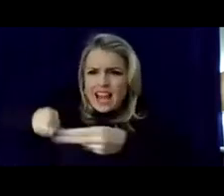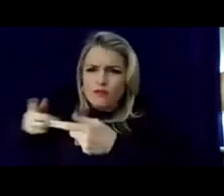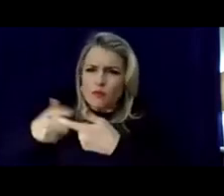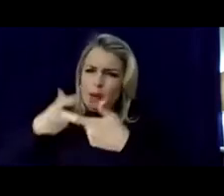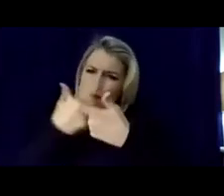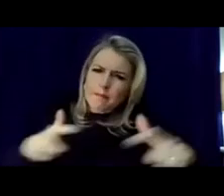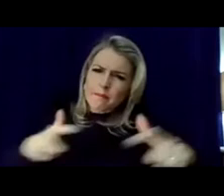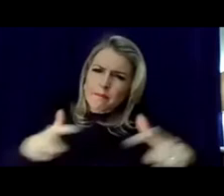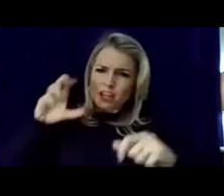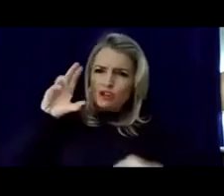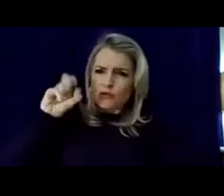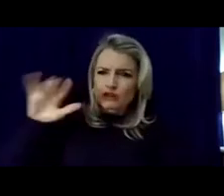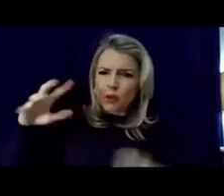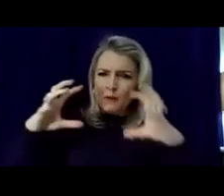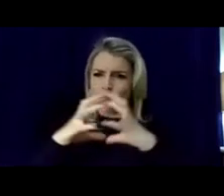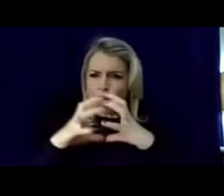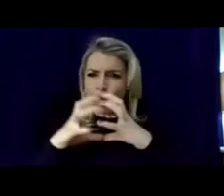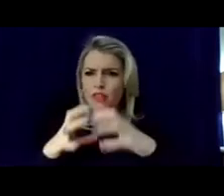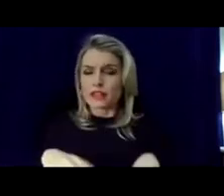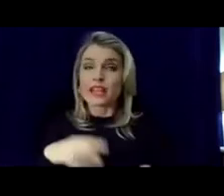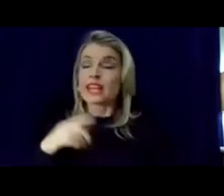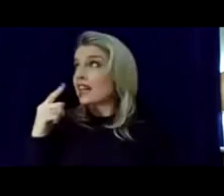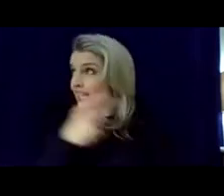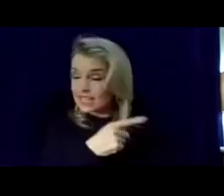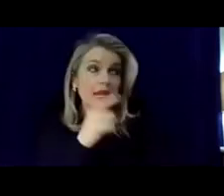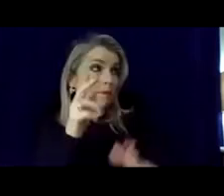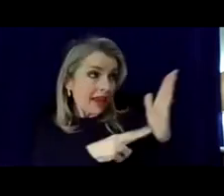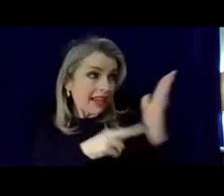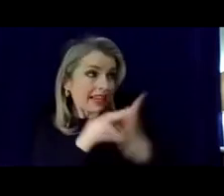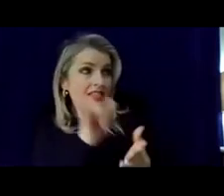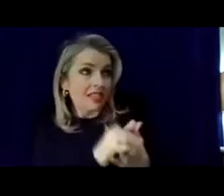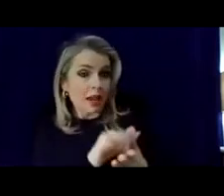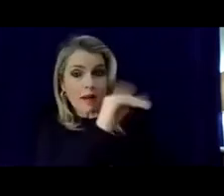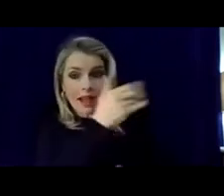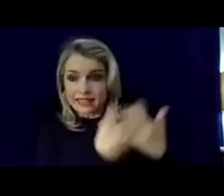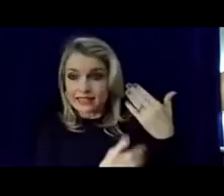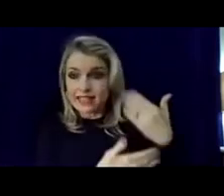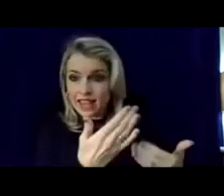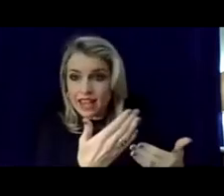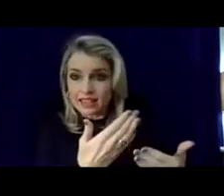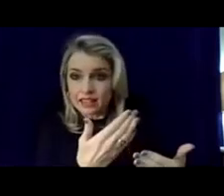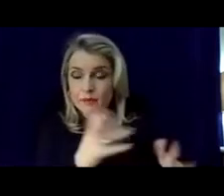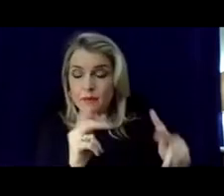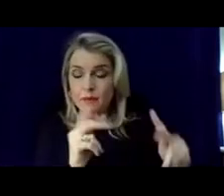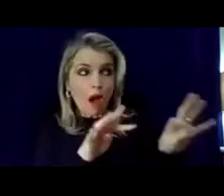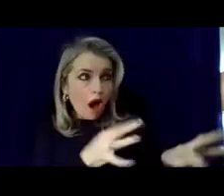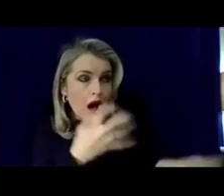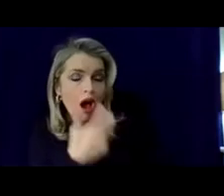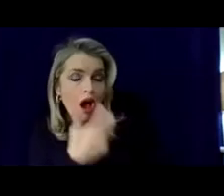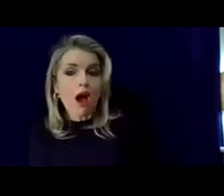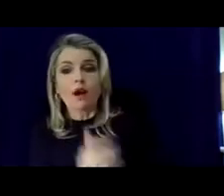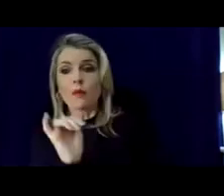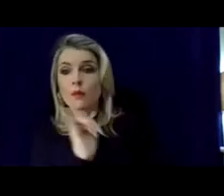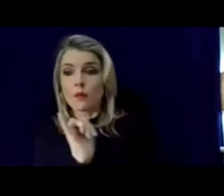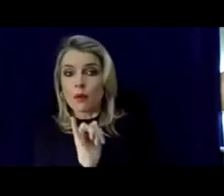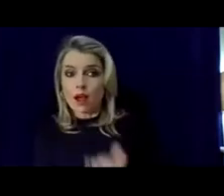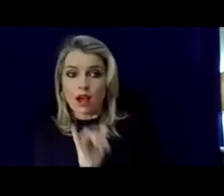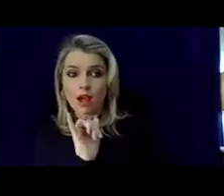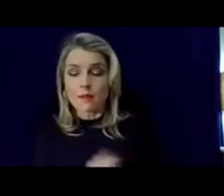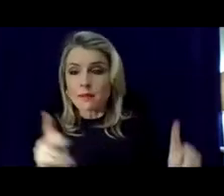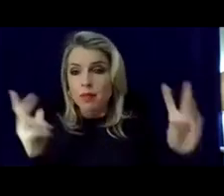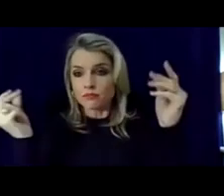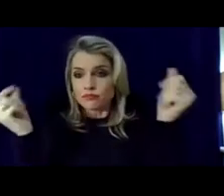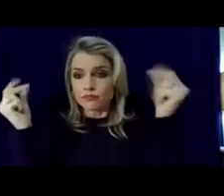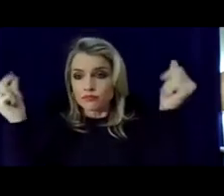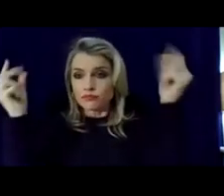ball. He actually painted that. By hand. The audience gasps, nods, snaps their